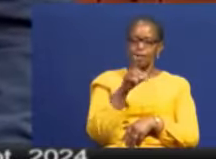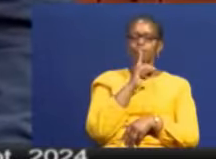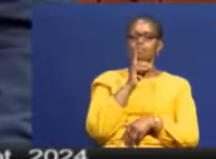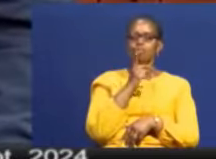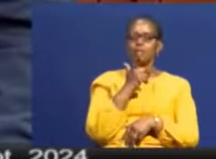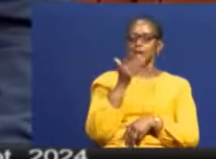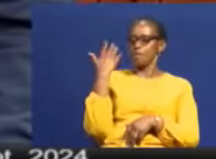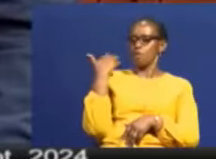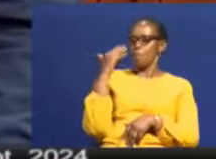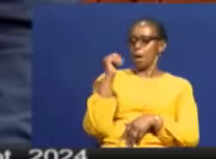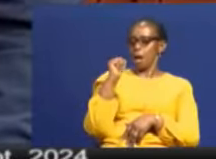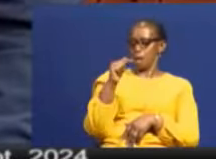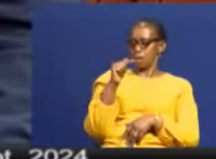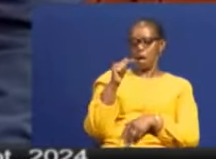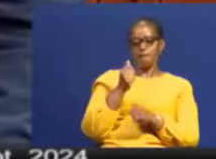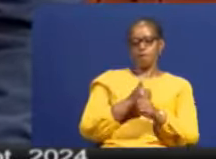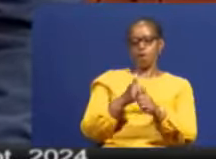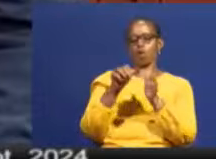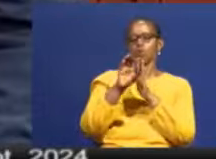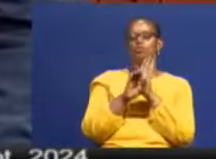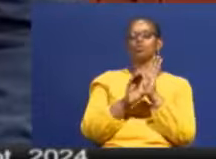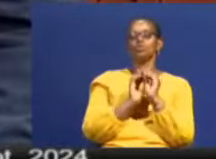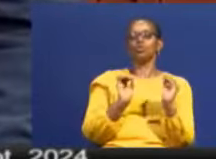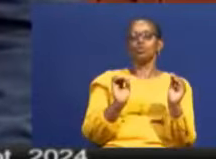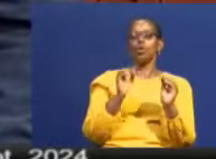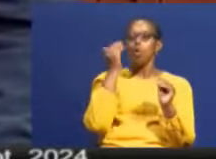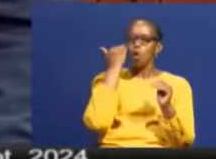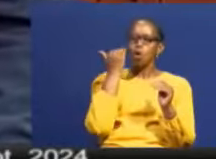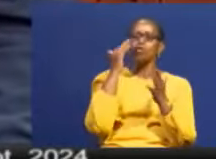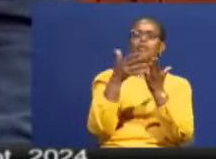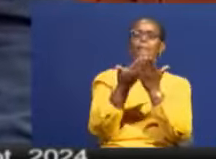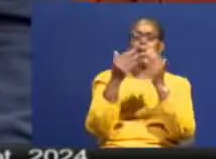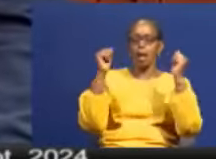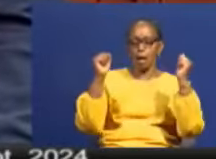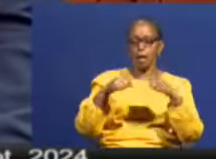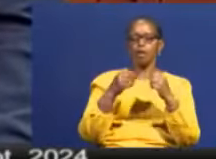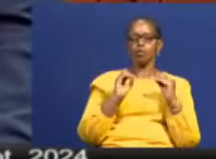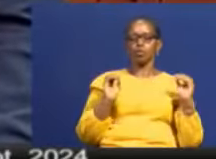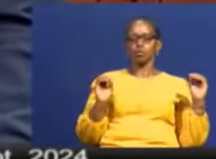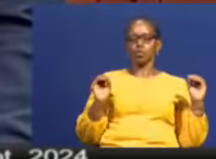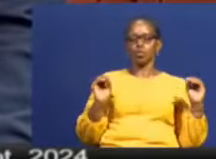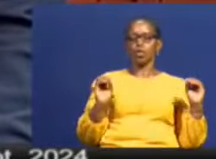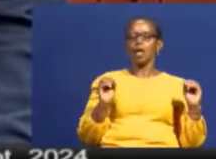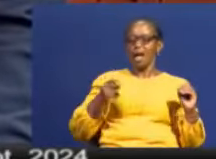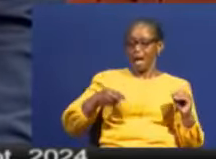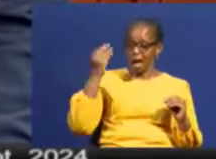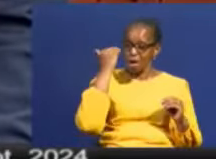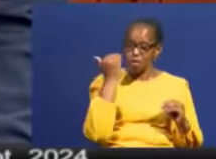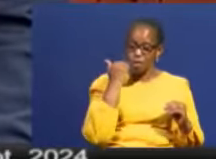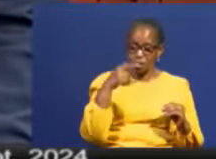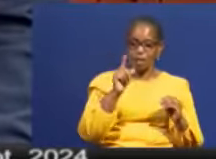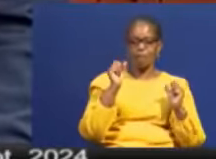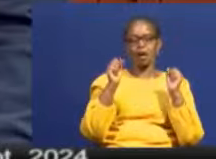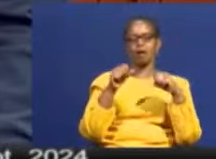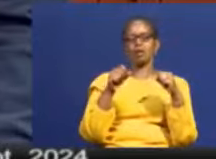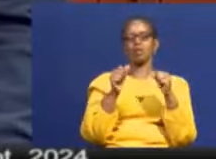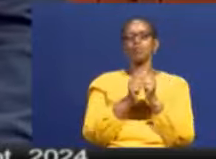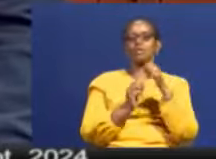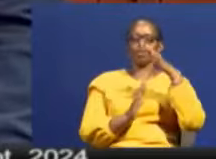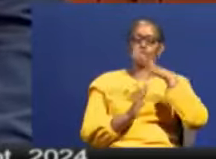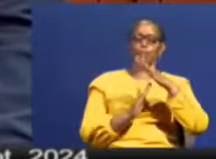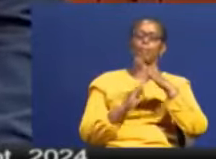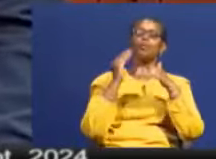act unconstitutional. The Court of Appeal did not agree and affirmed it, and only the High Court then agreed with the only the